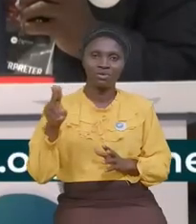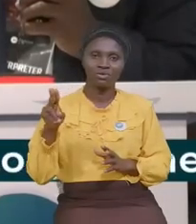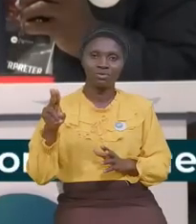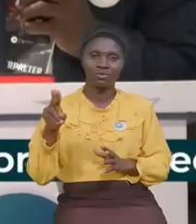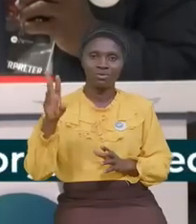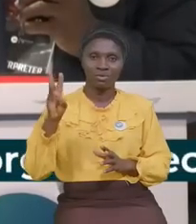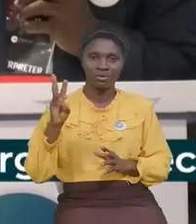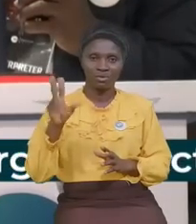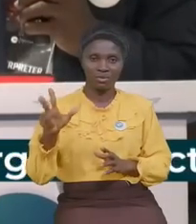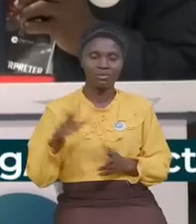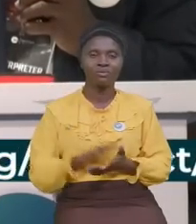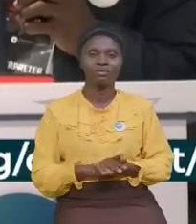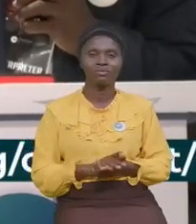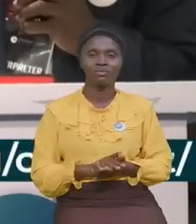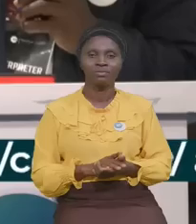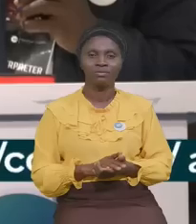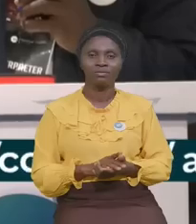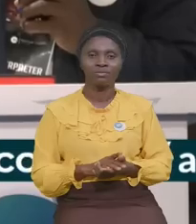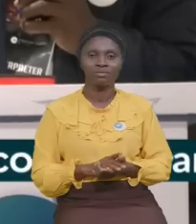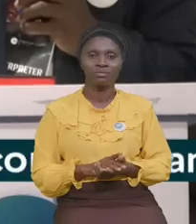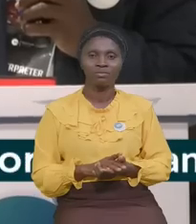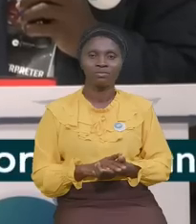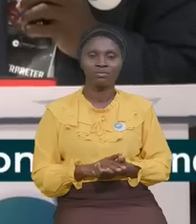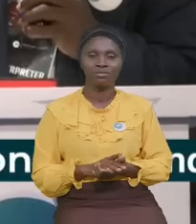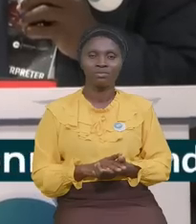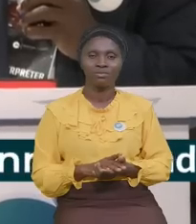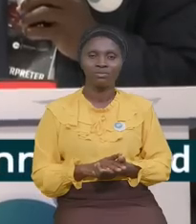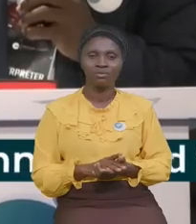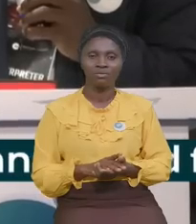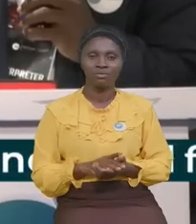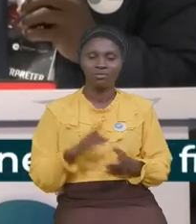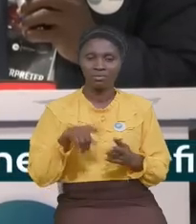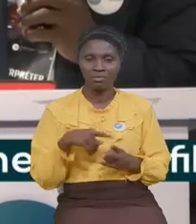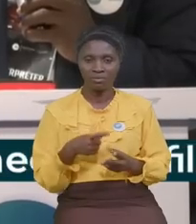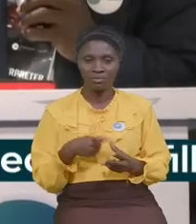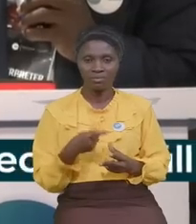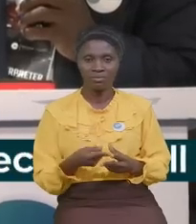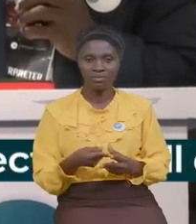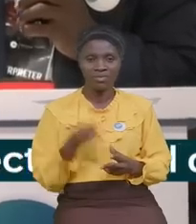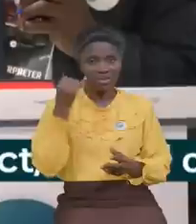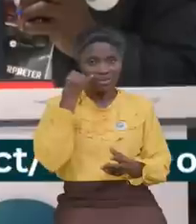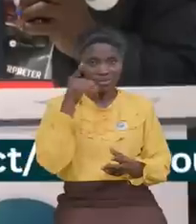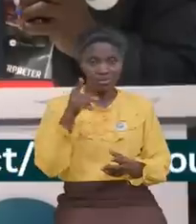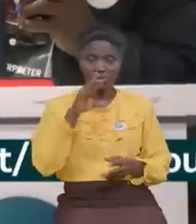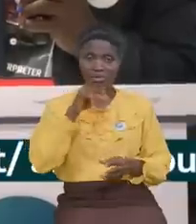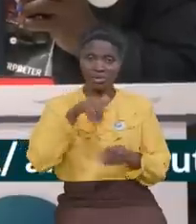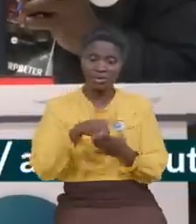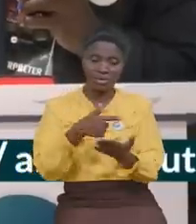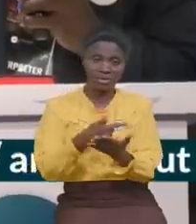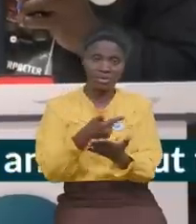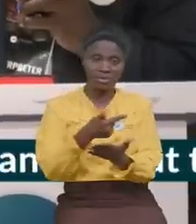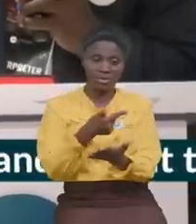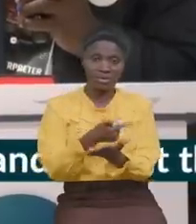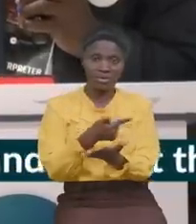+234 915 444 9263. And then if you are in Ghana and you listen to it